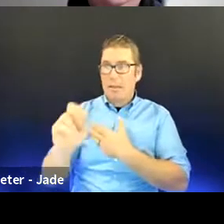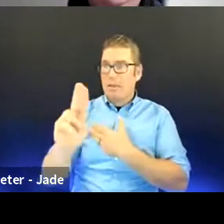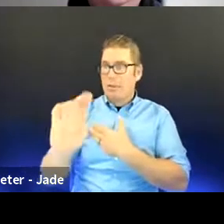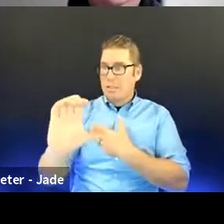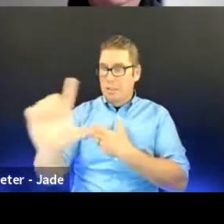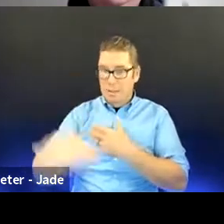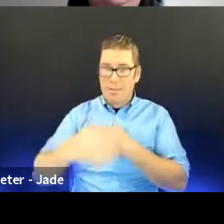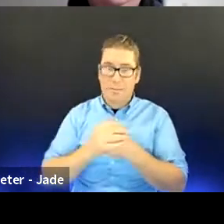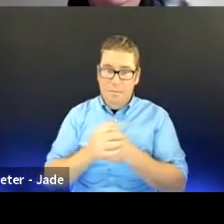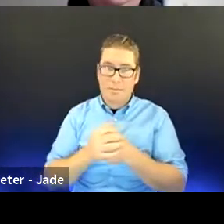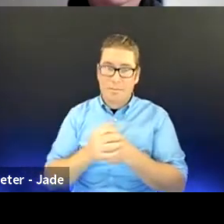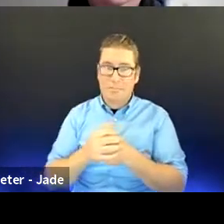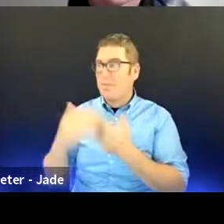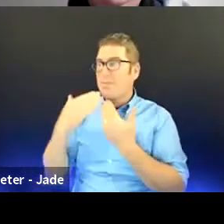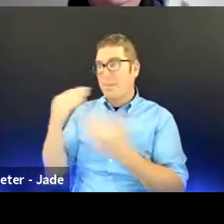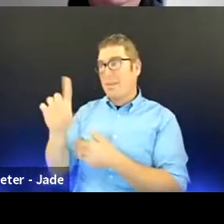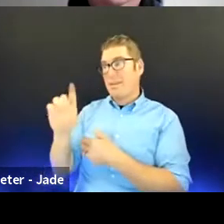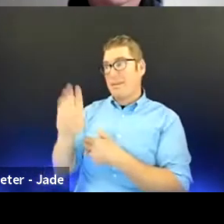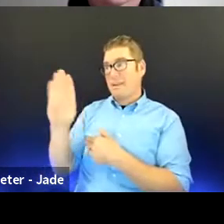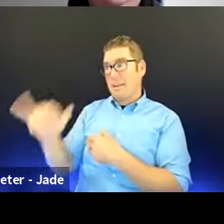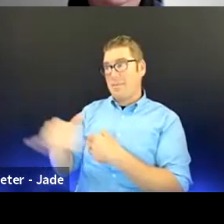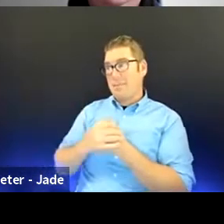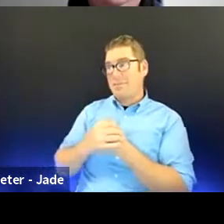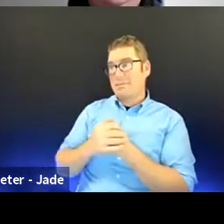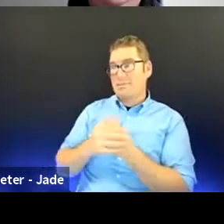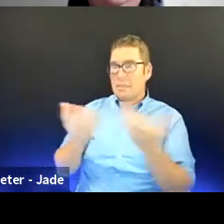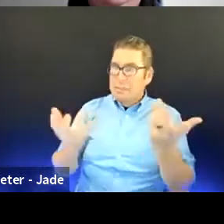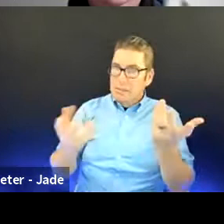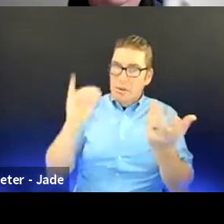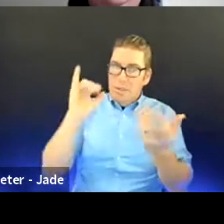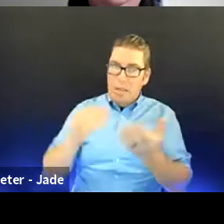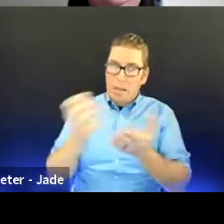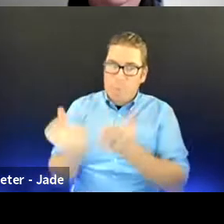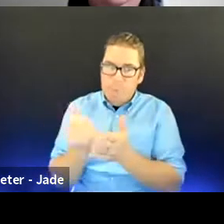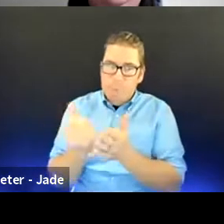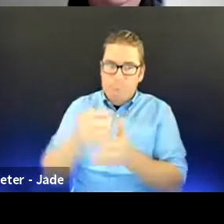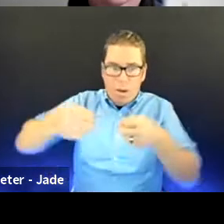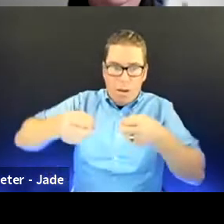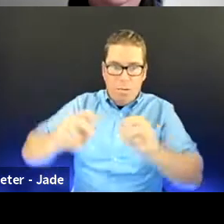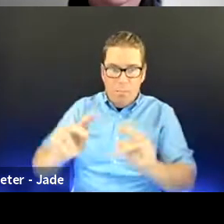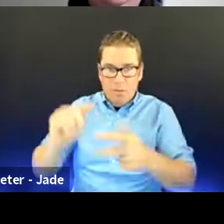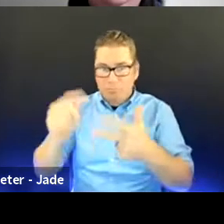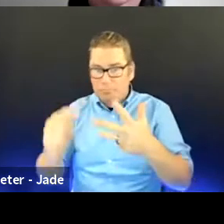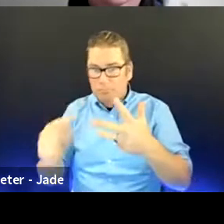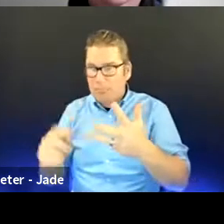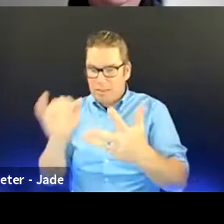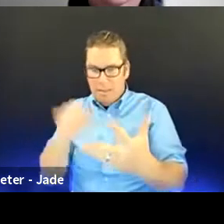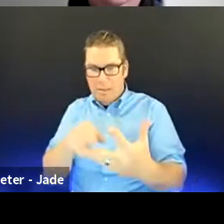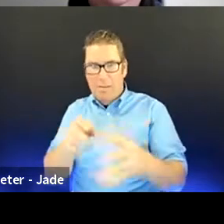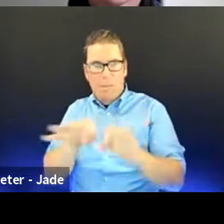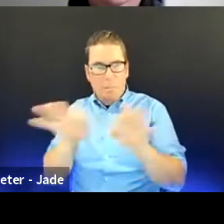So it was part just realizing how important those opportunities were and noticing the gaps where there